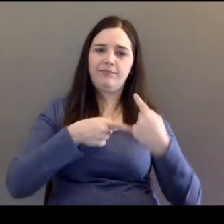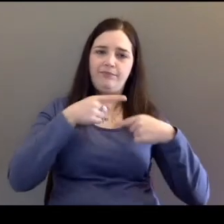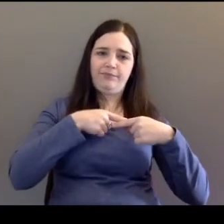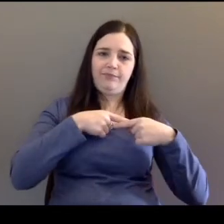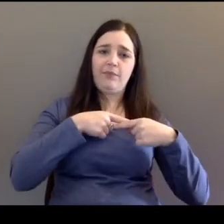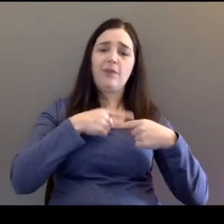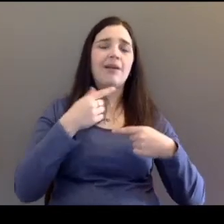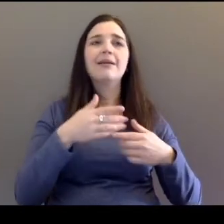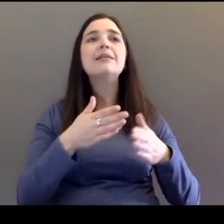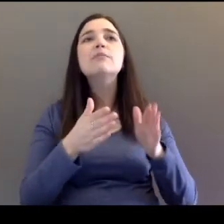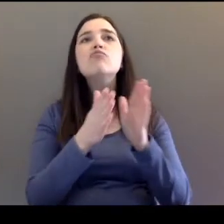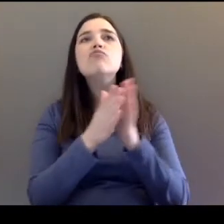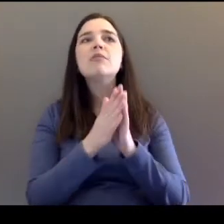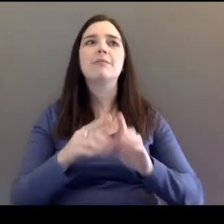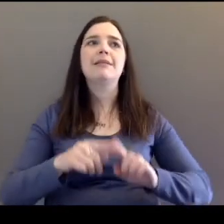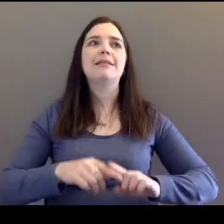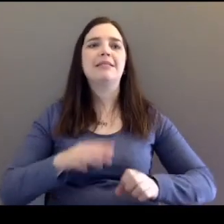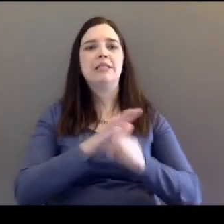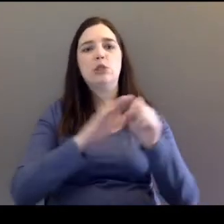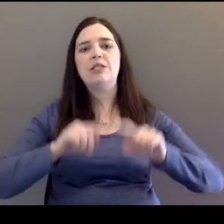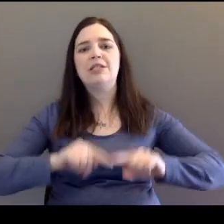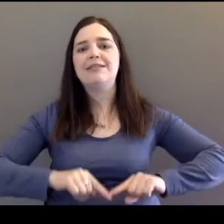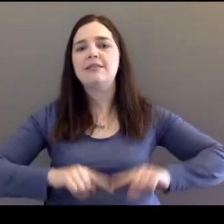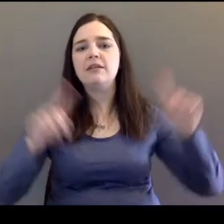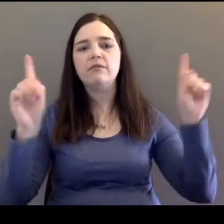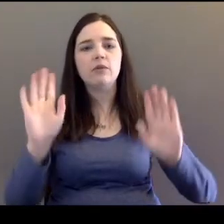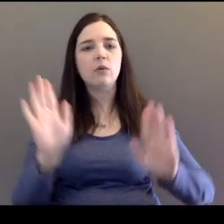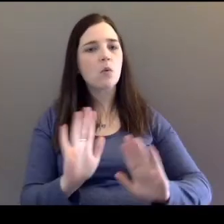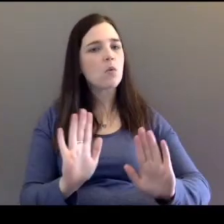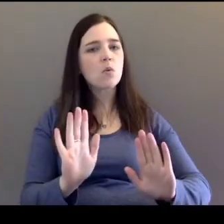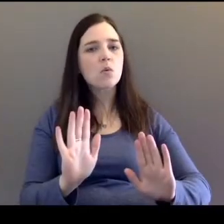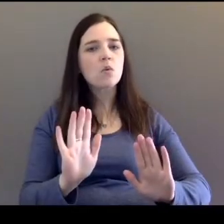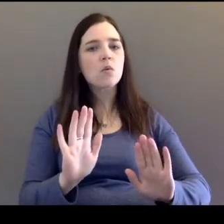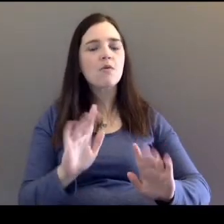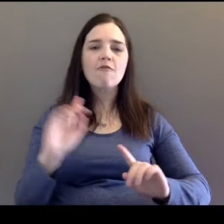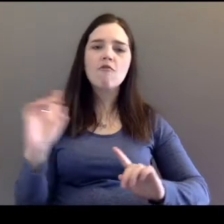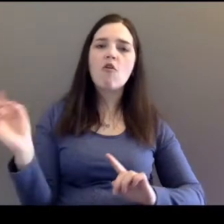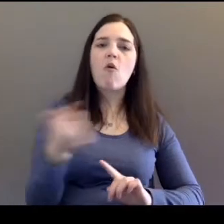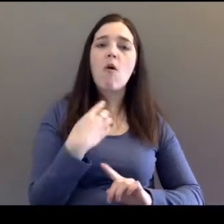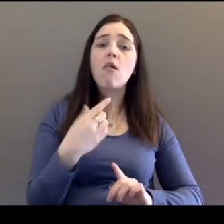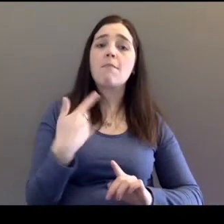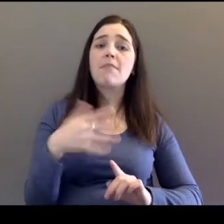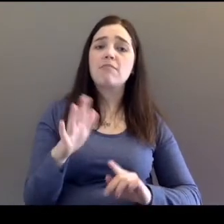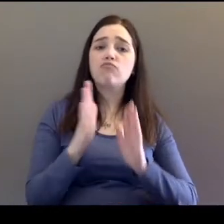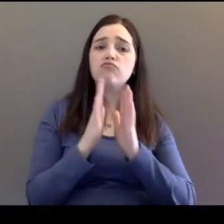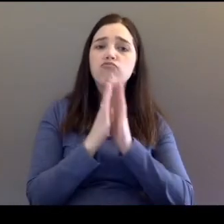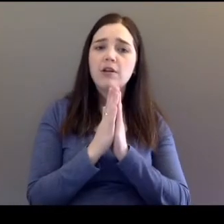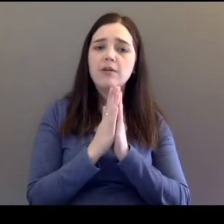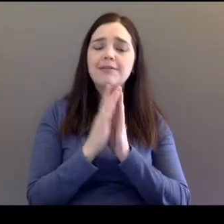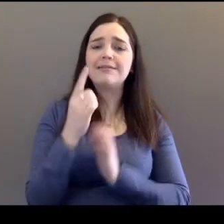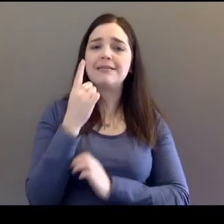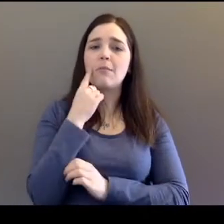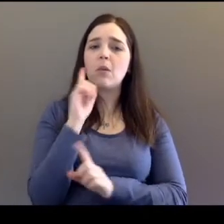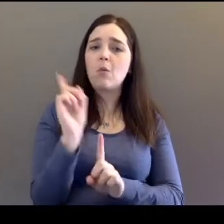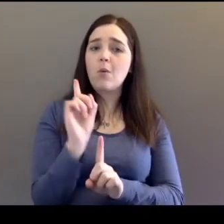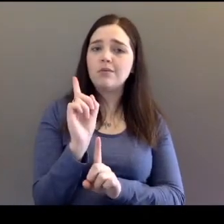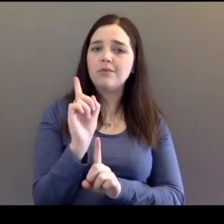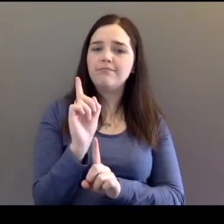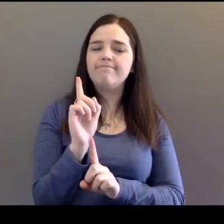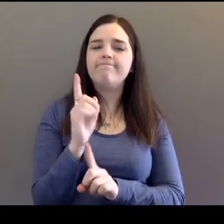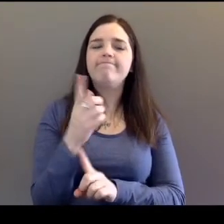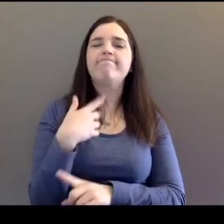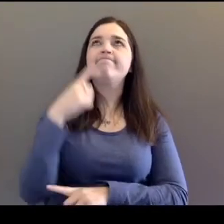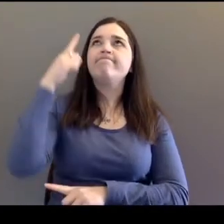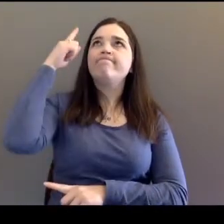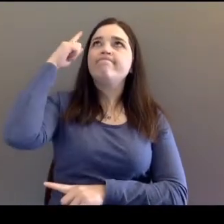that they might have different circumstances to live in. Rather, in every single one of them, he prayed simply that they might grasp God's